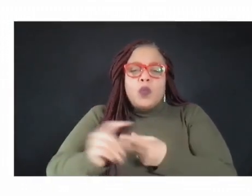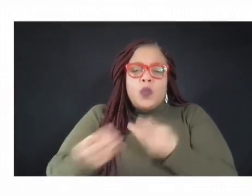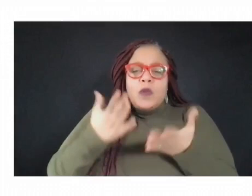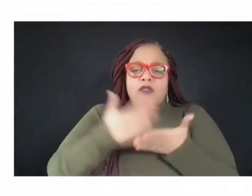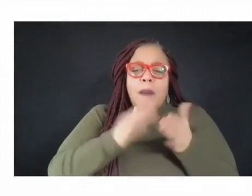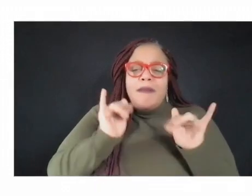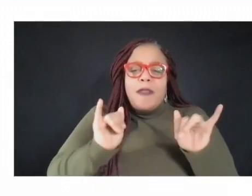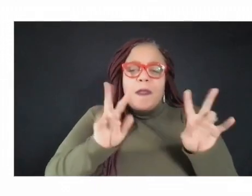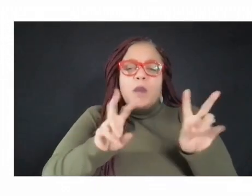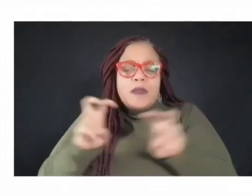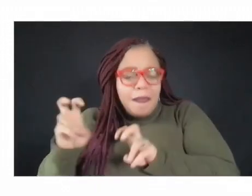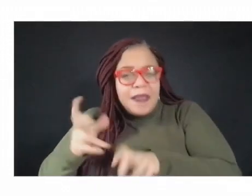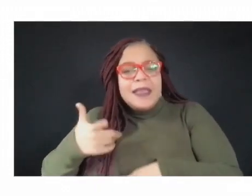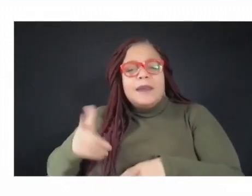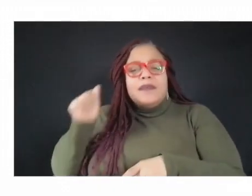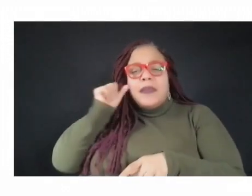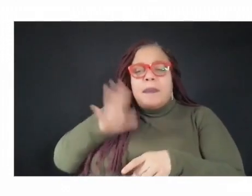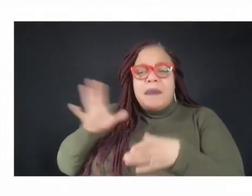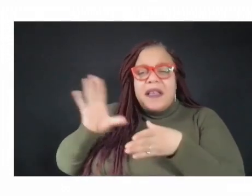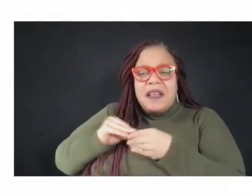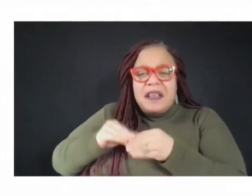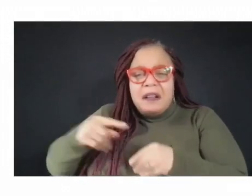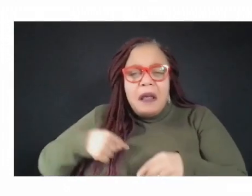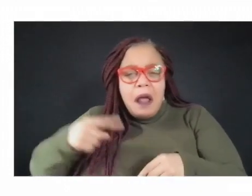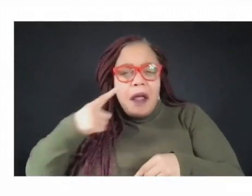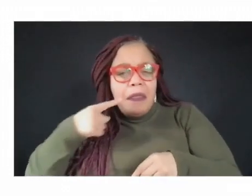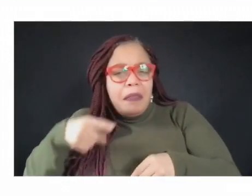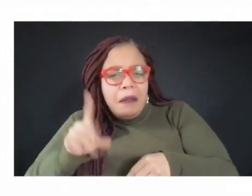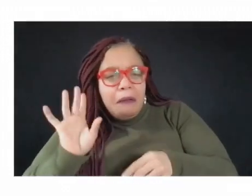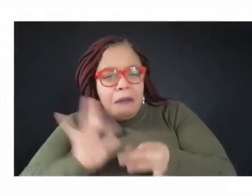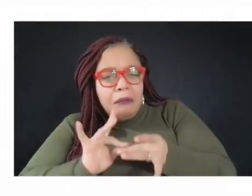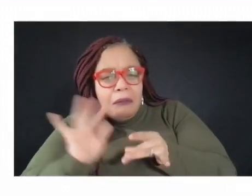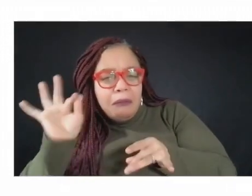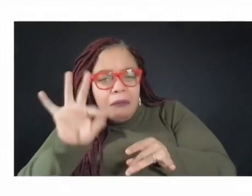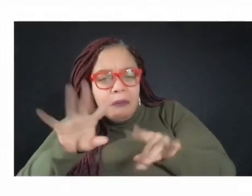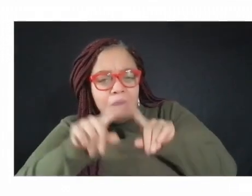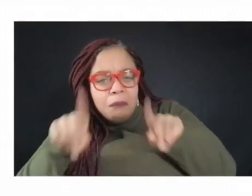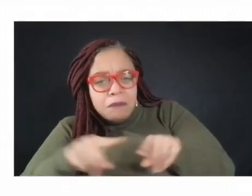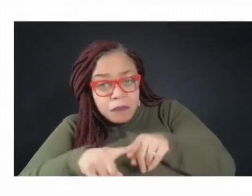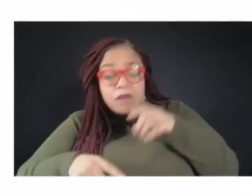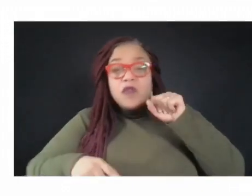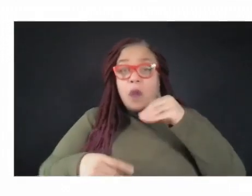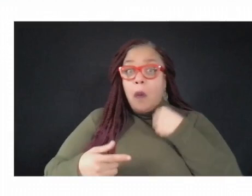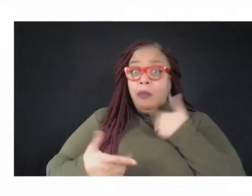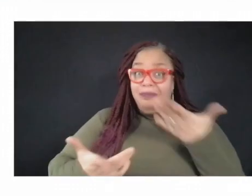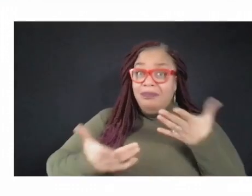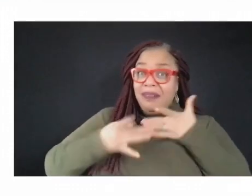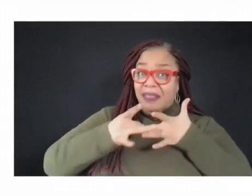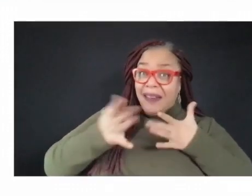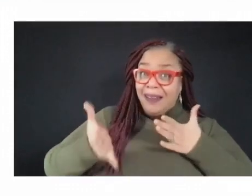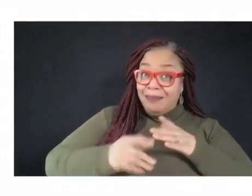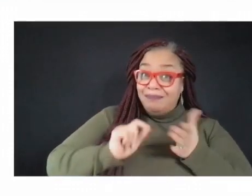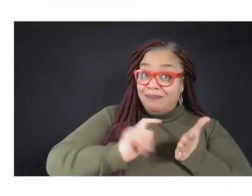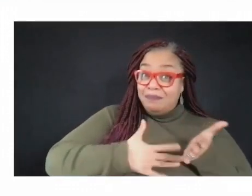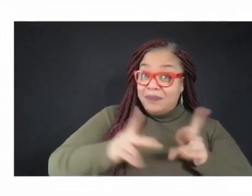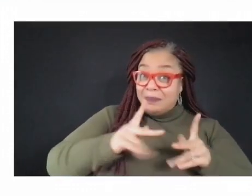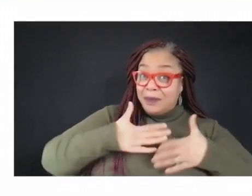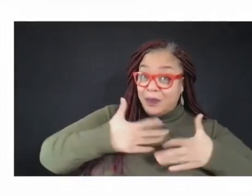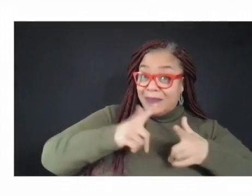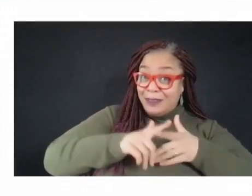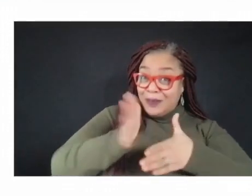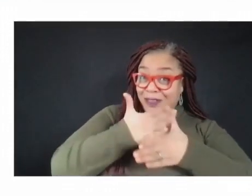it right here. It says willing to share strategies. I think during this period of time, I think the strategies